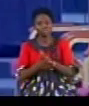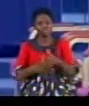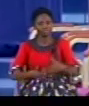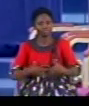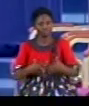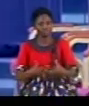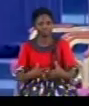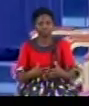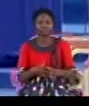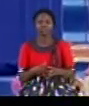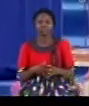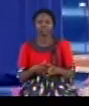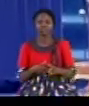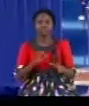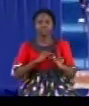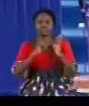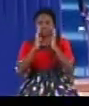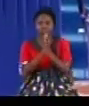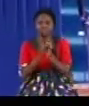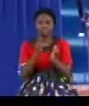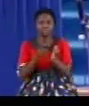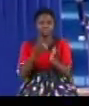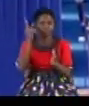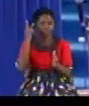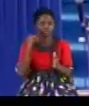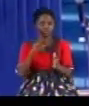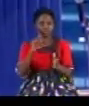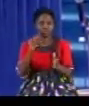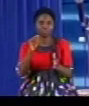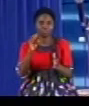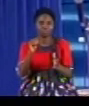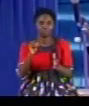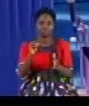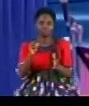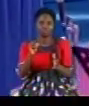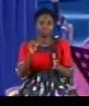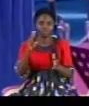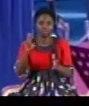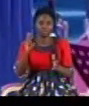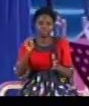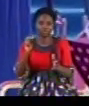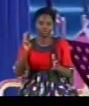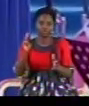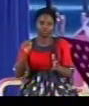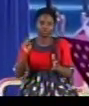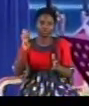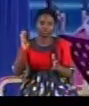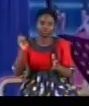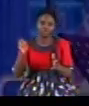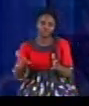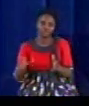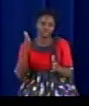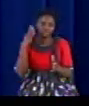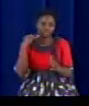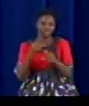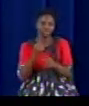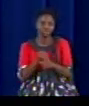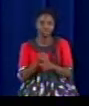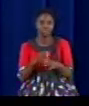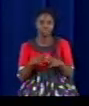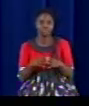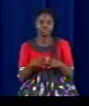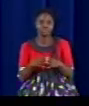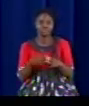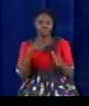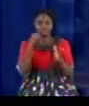was November last year. Our daddy in the Lord on the crusade, he said that you are the first